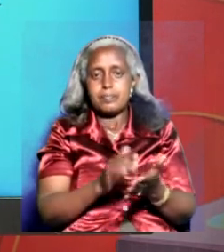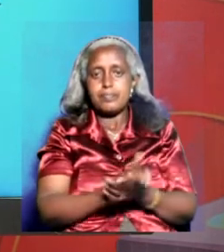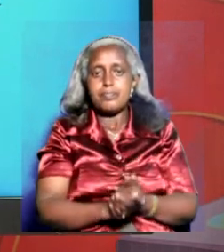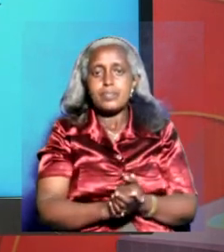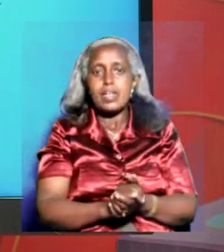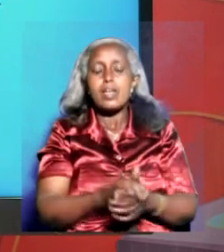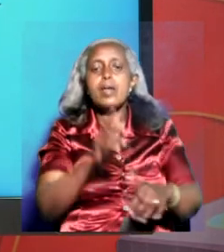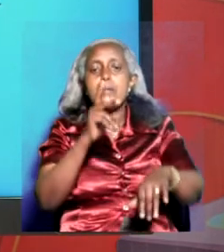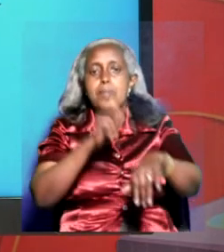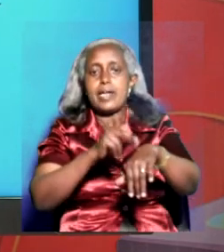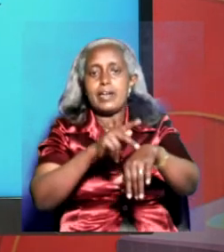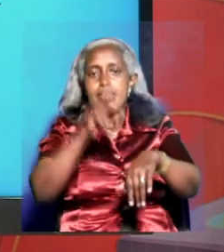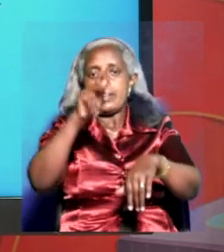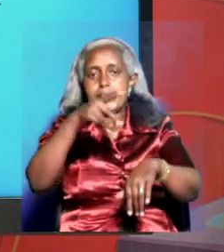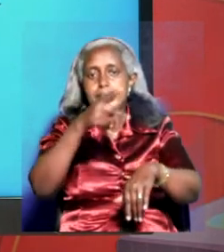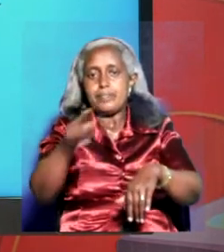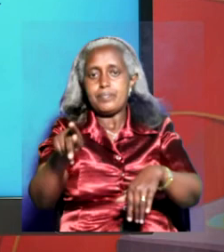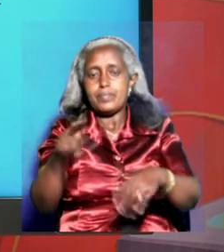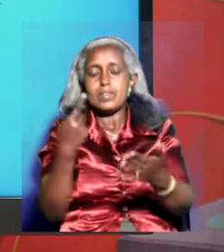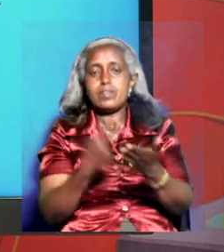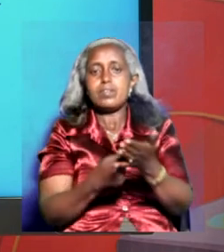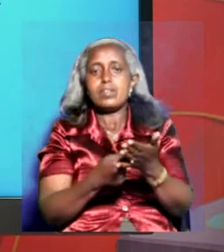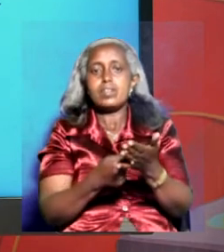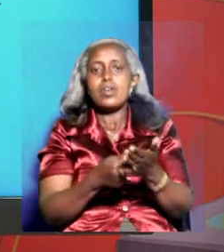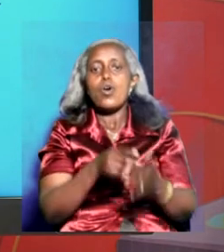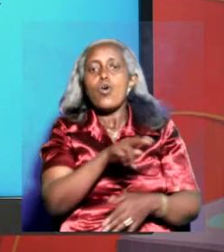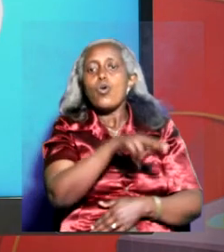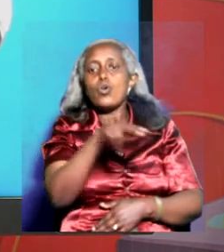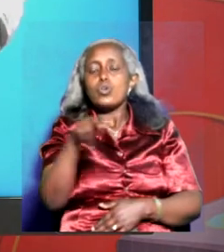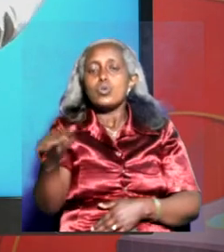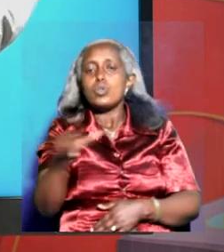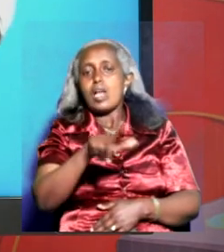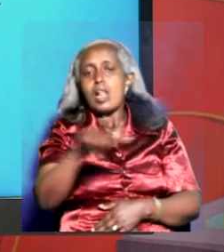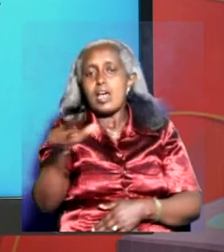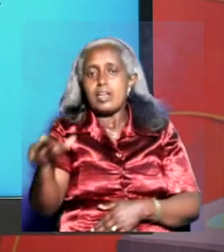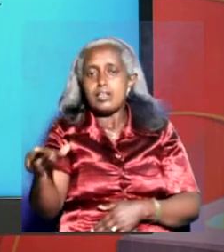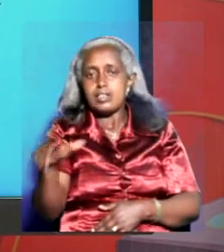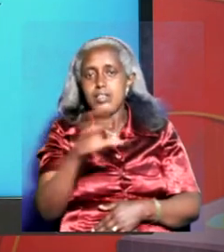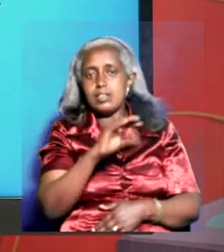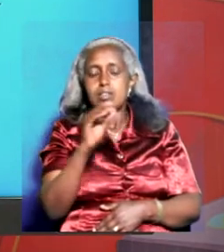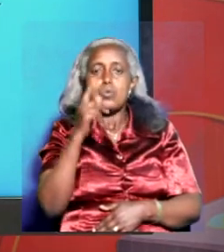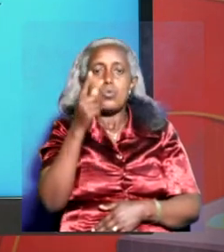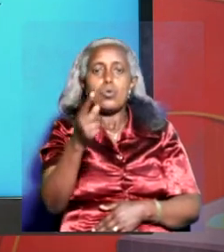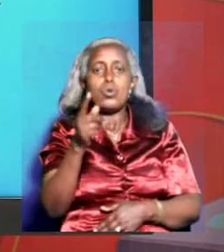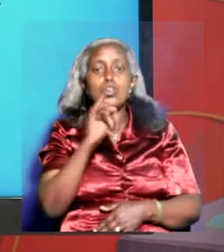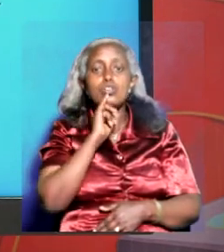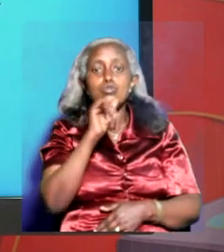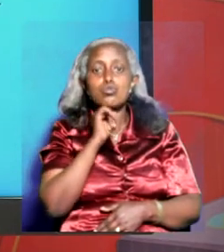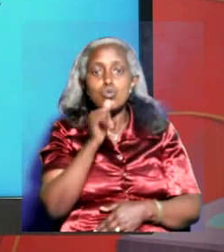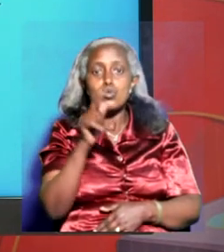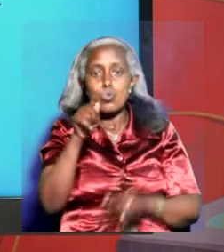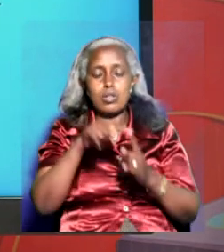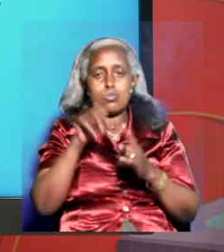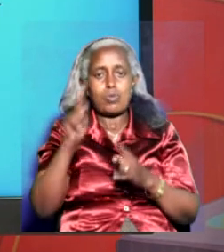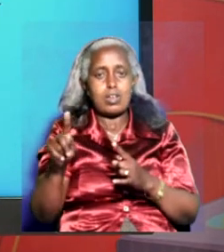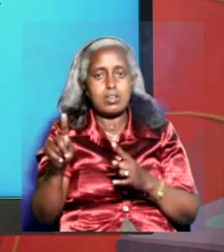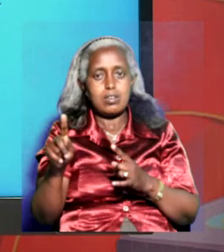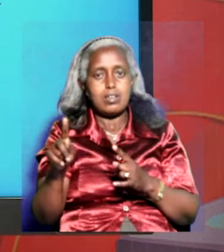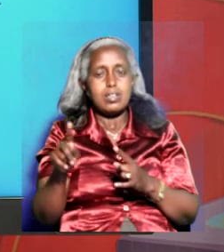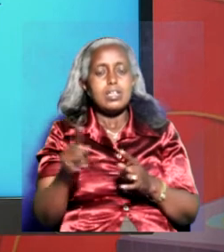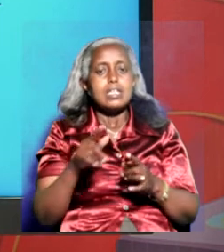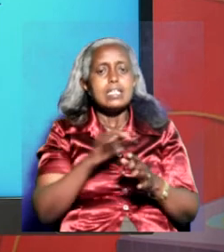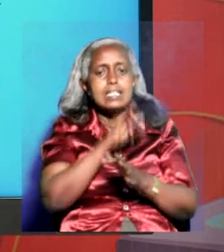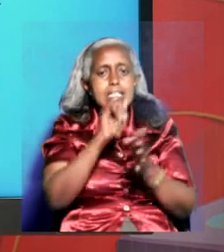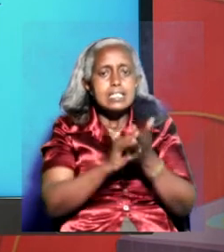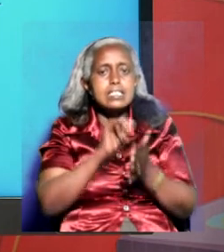It's a periodic. If you use horizontal line test, it's not 1 to 1. So it